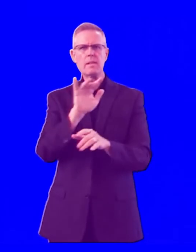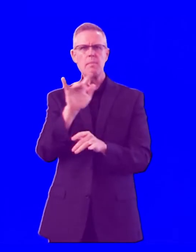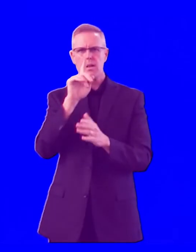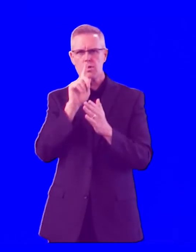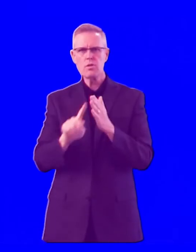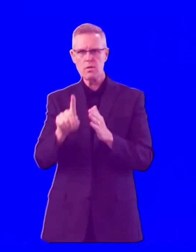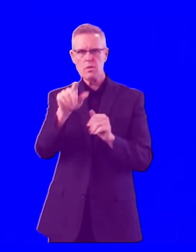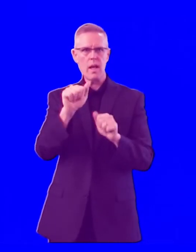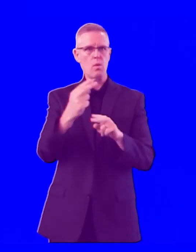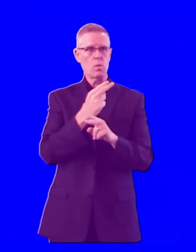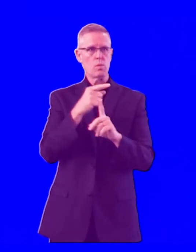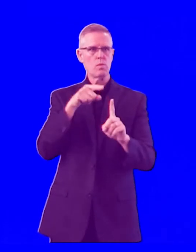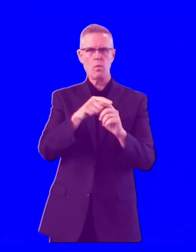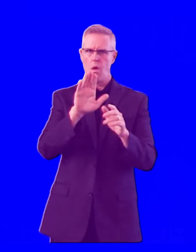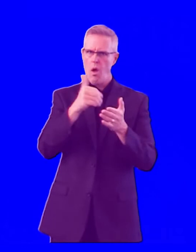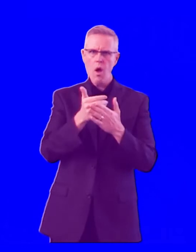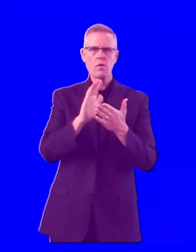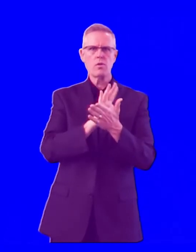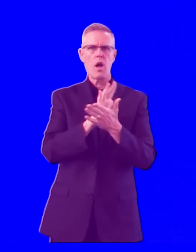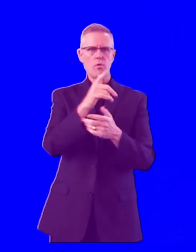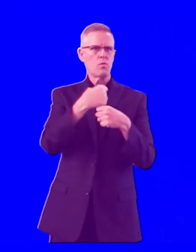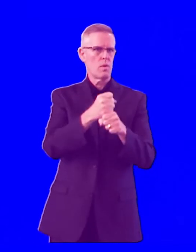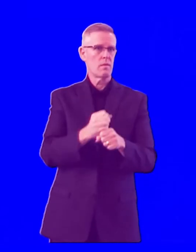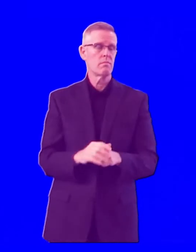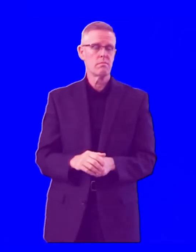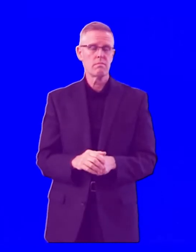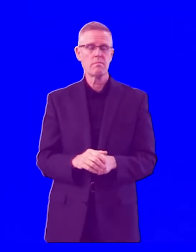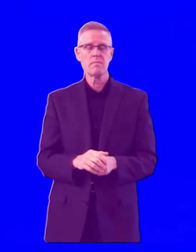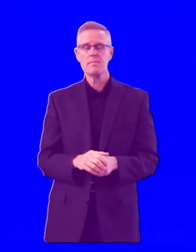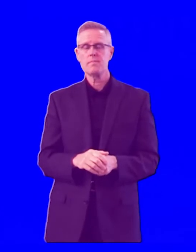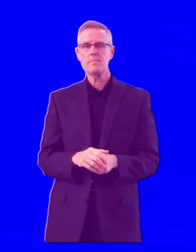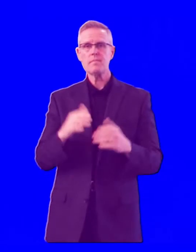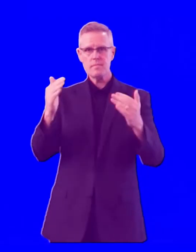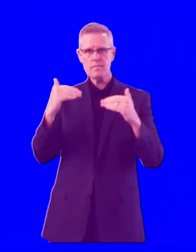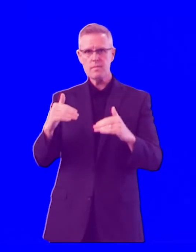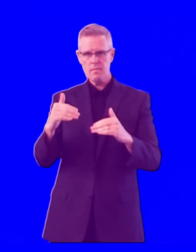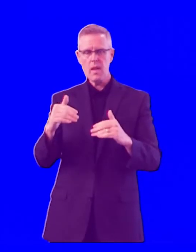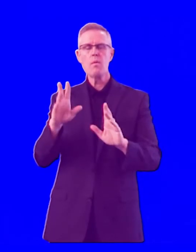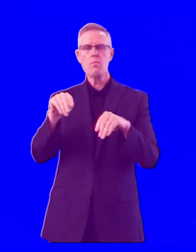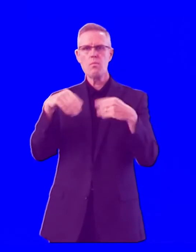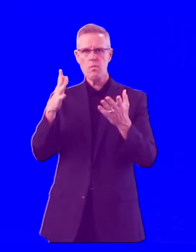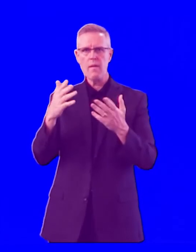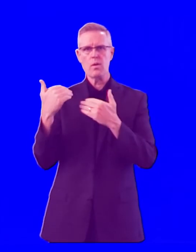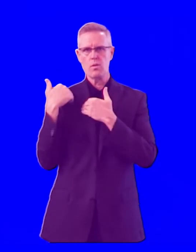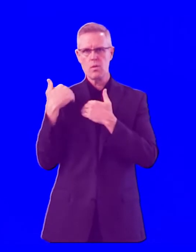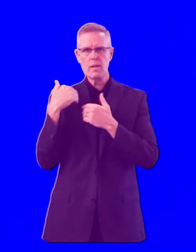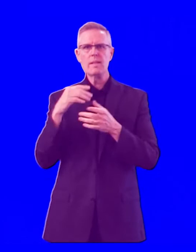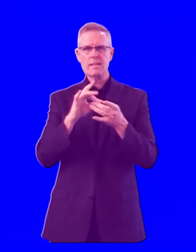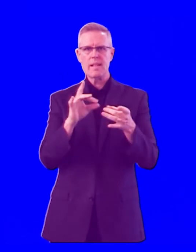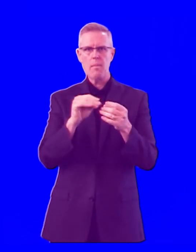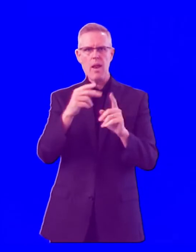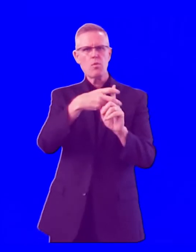check, and you can use this with all of the documents that you create. Next, we've even provided you duty statement and